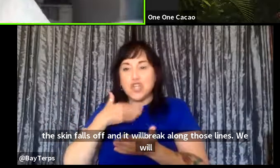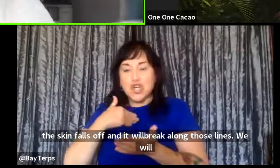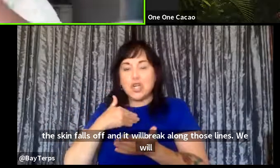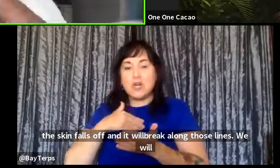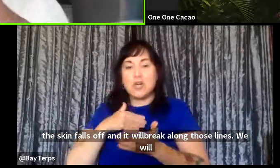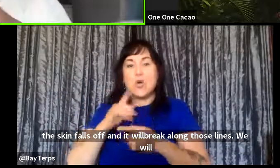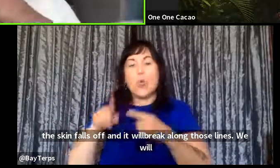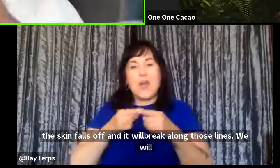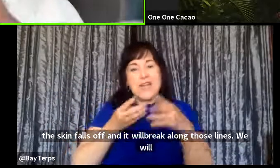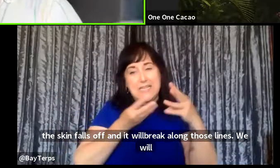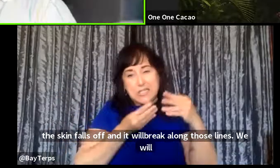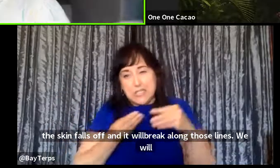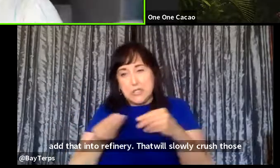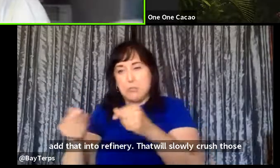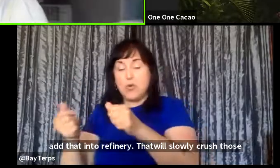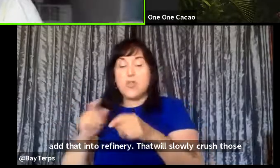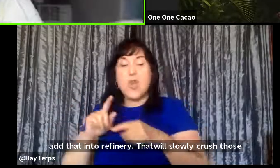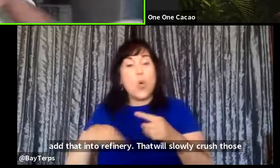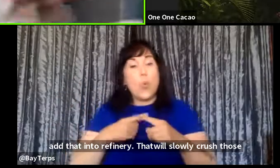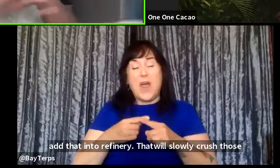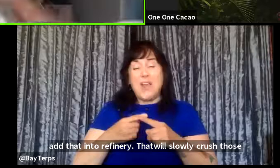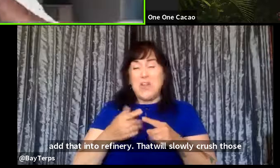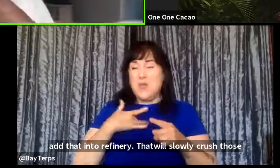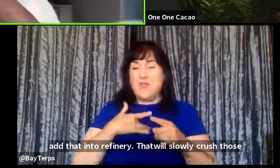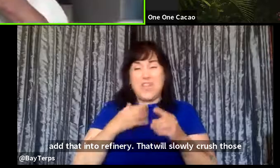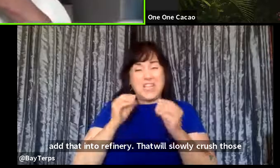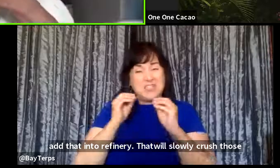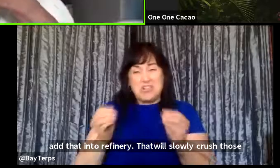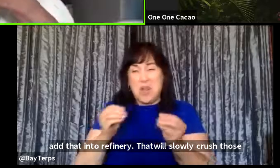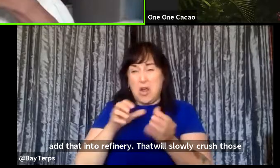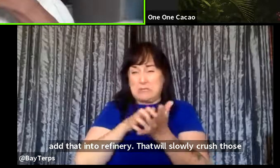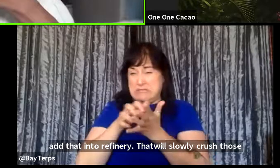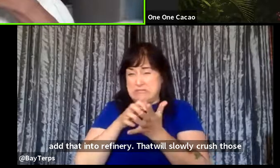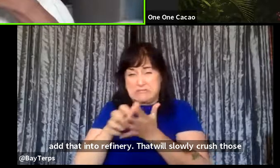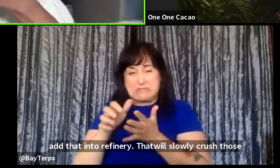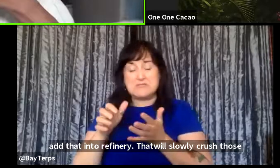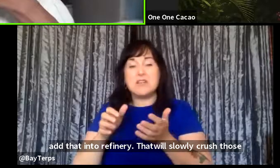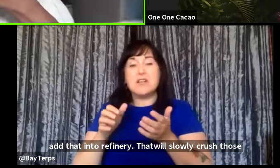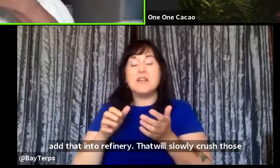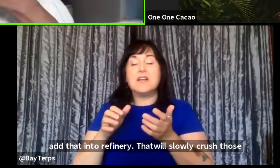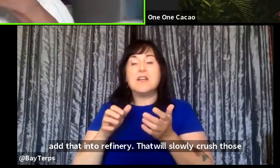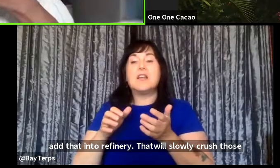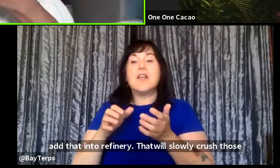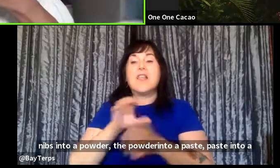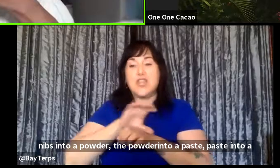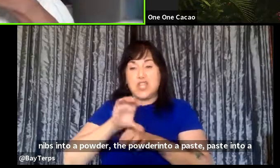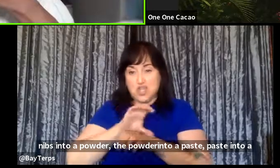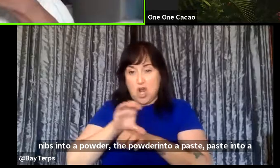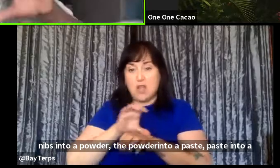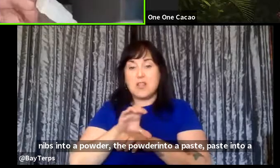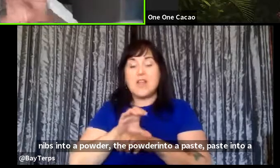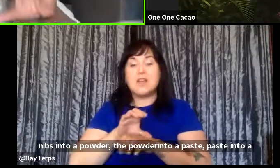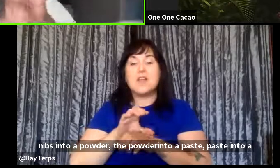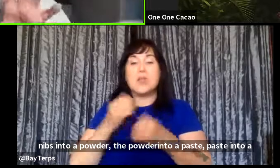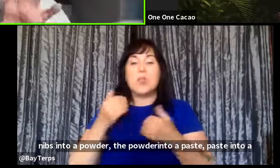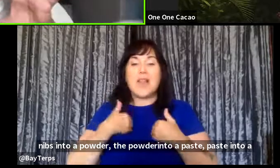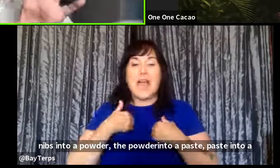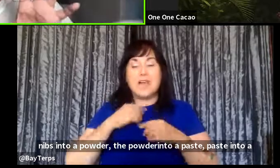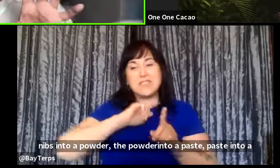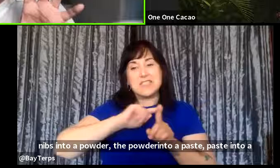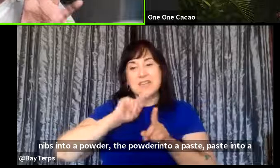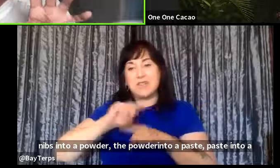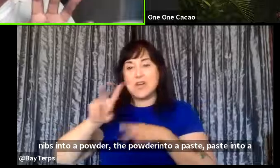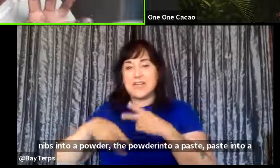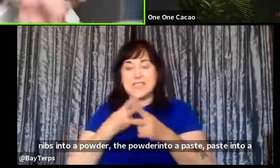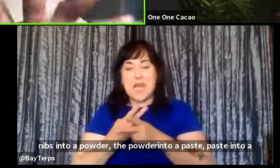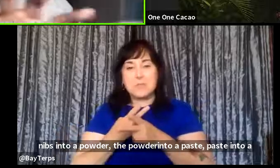it's completely smooth, you can't feel any grittiness, we'll pour the chocolate out. That chocolate will initially have different types of cocoa butter